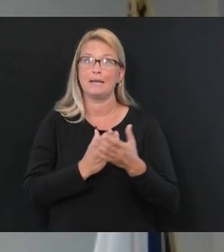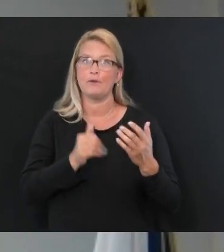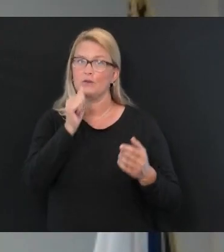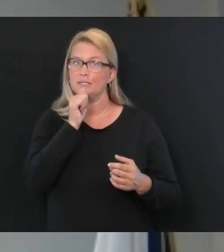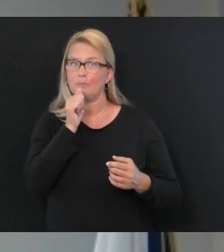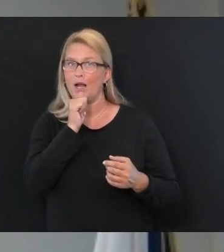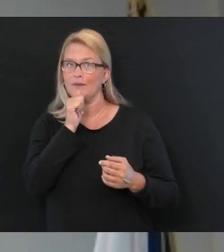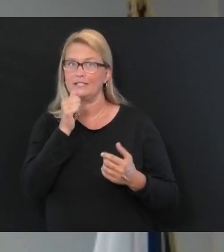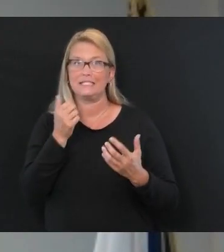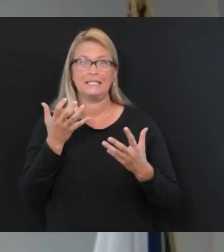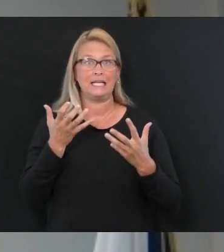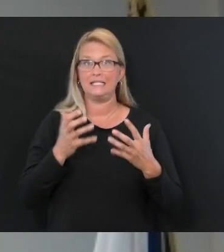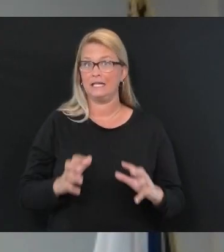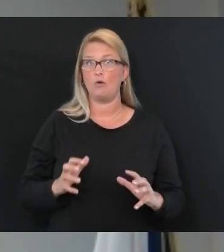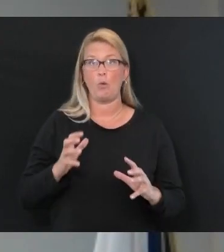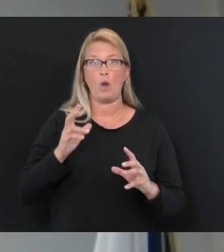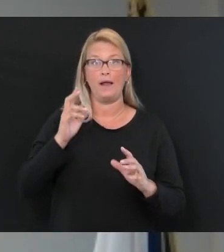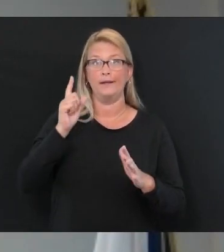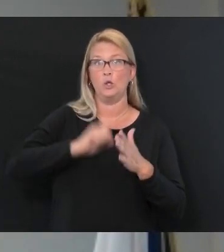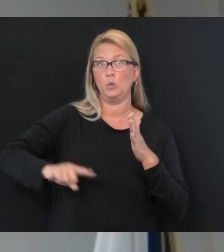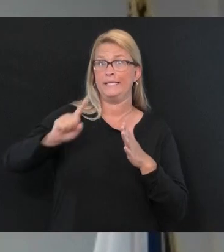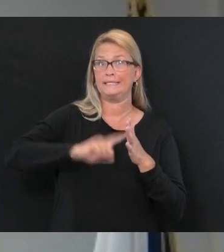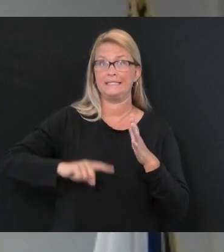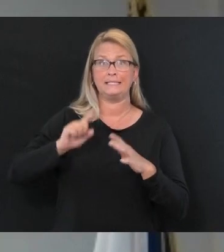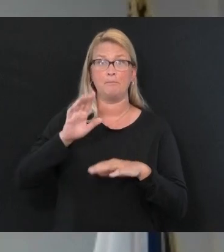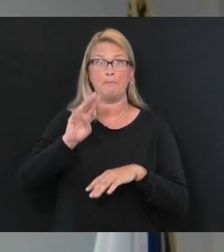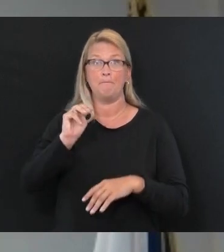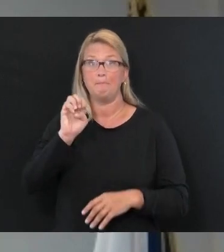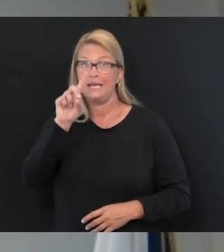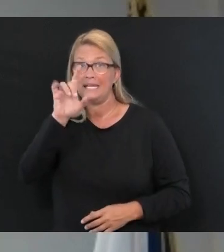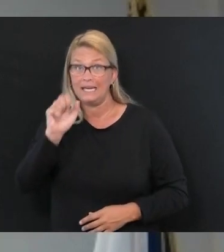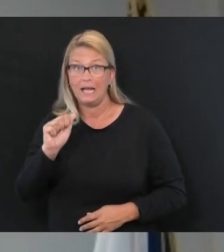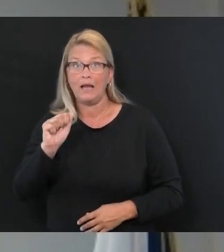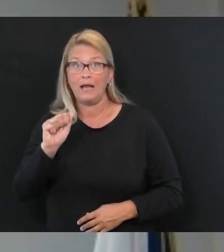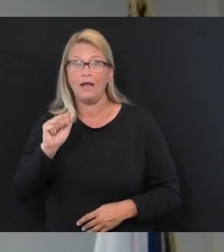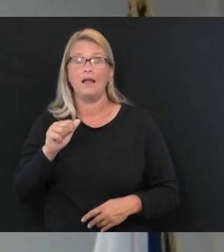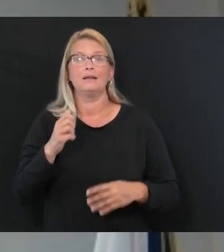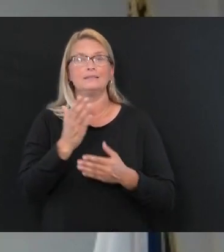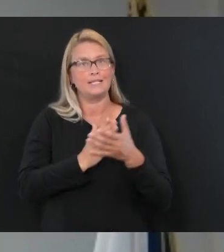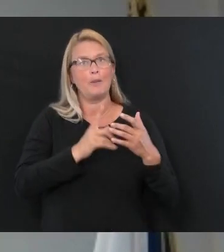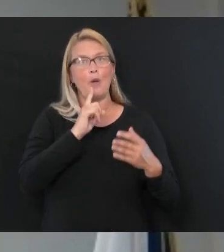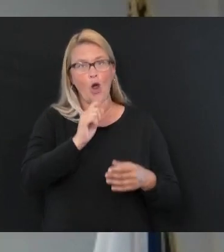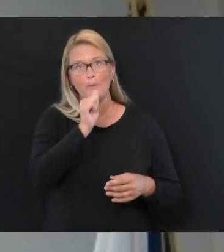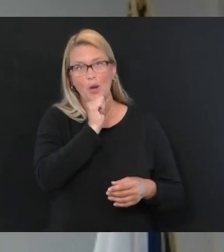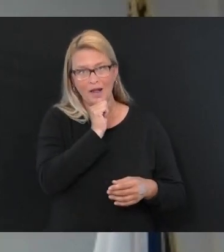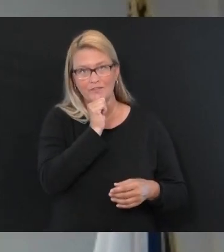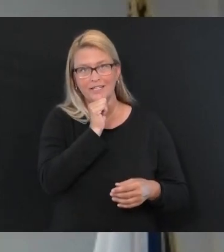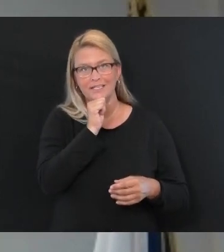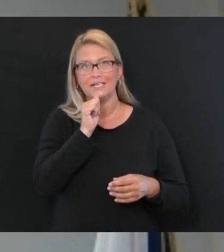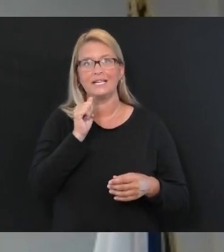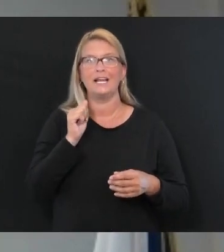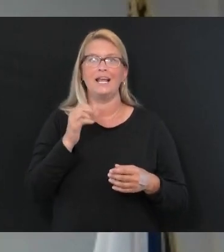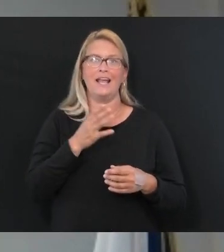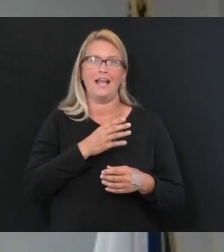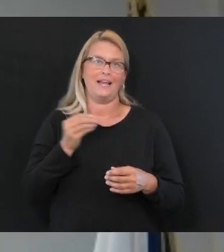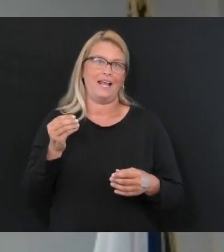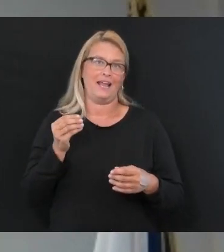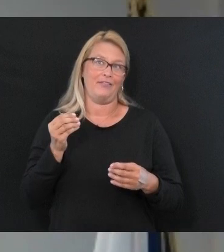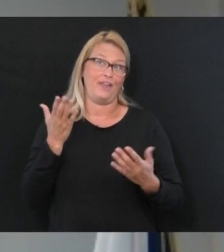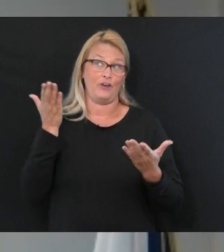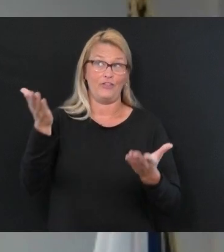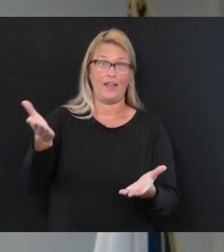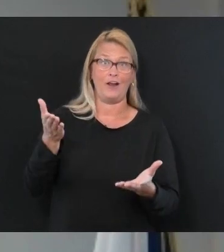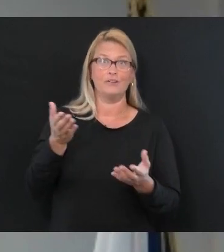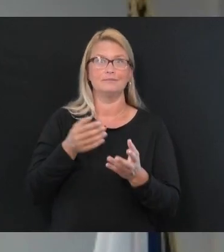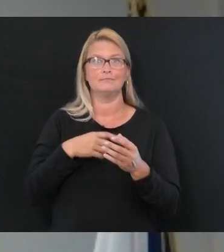being stigmatized by the media. So some of those things are private, and if it needs to be out there, it could come out by itself.